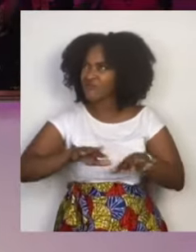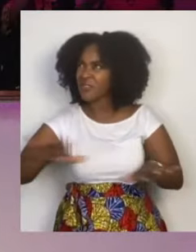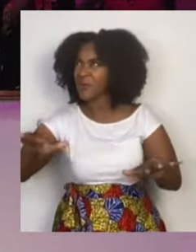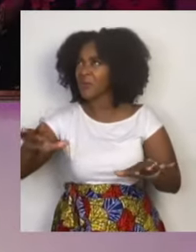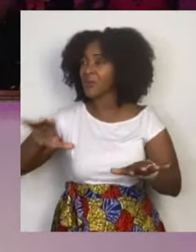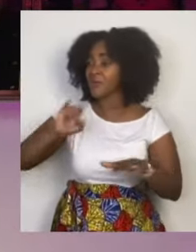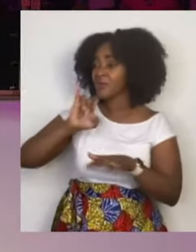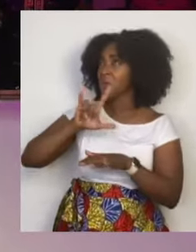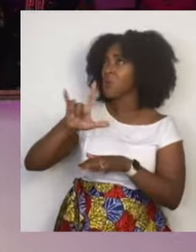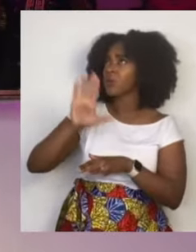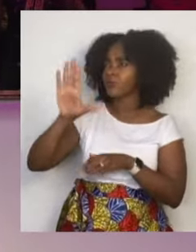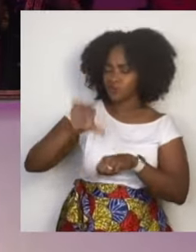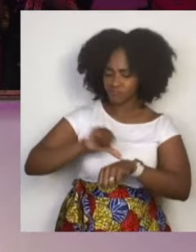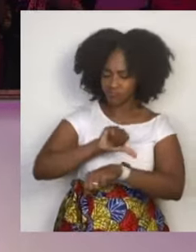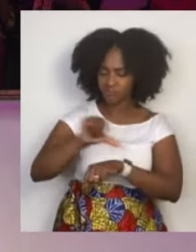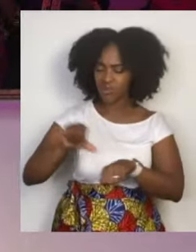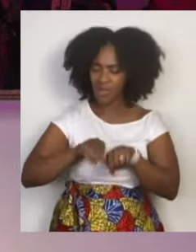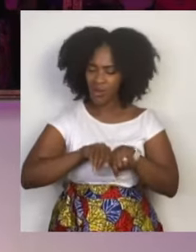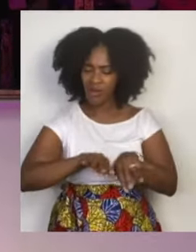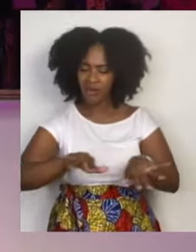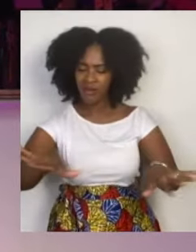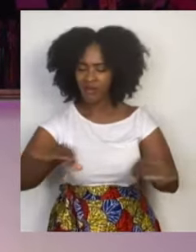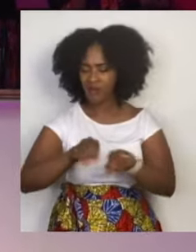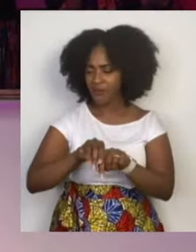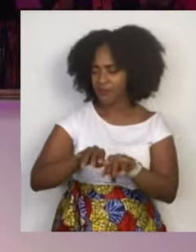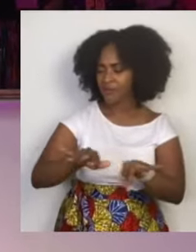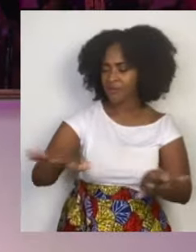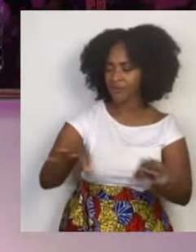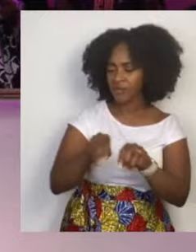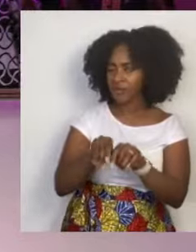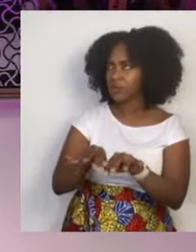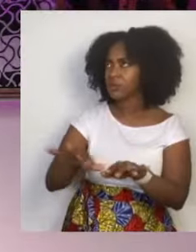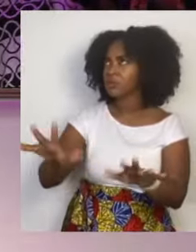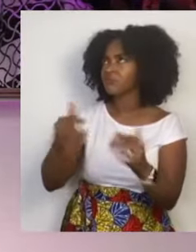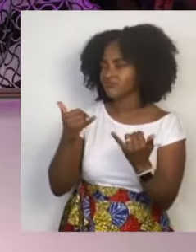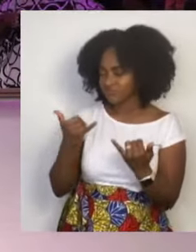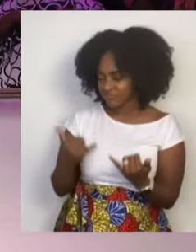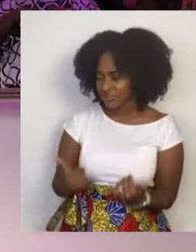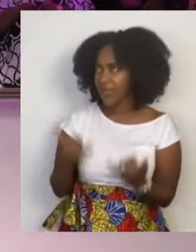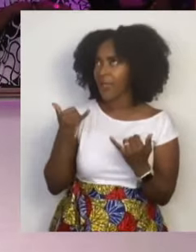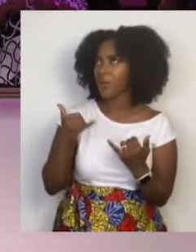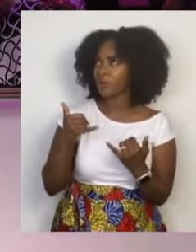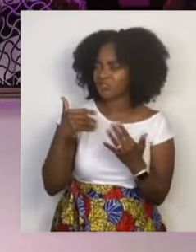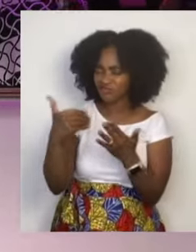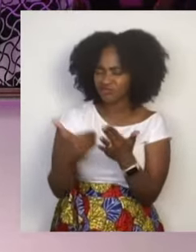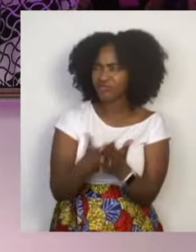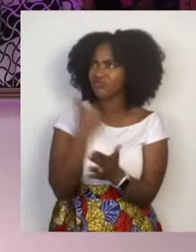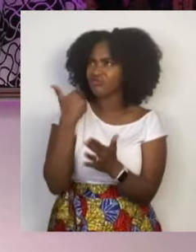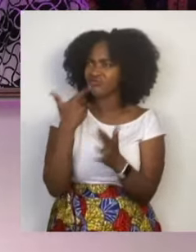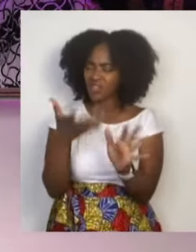release right now a fresh pour of fresh oil.